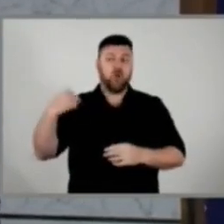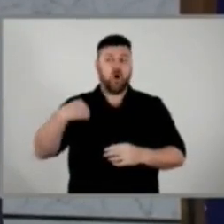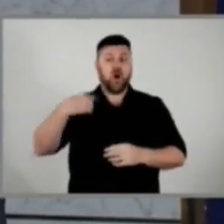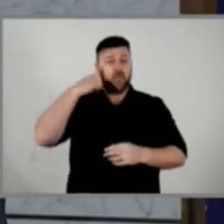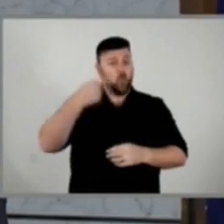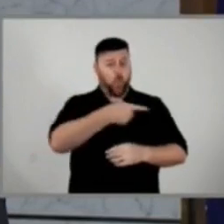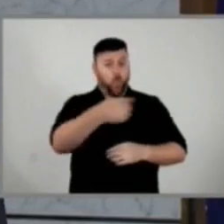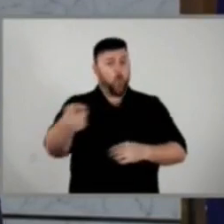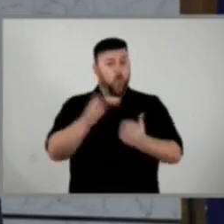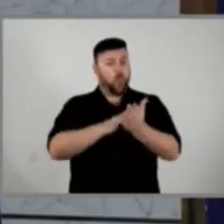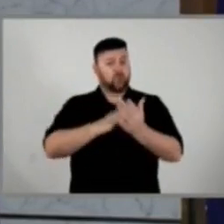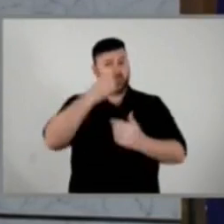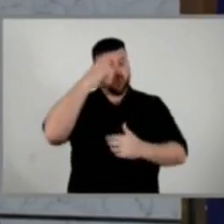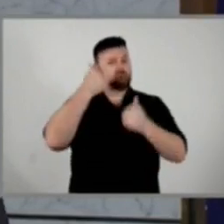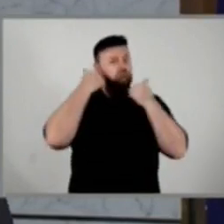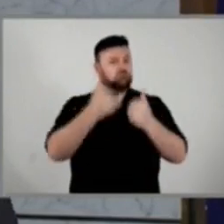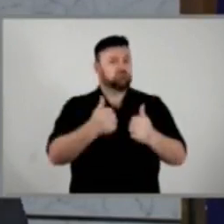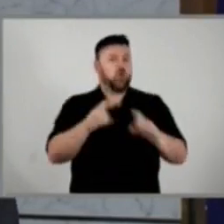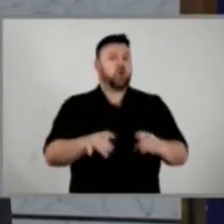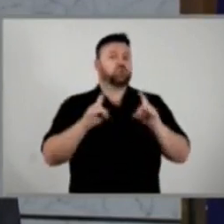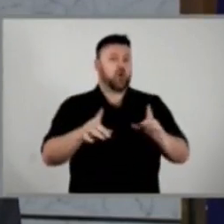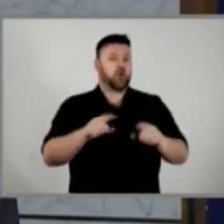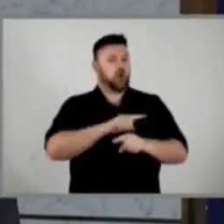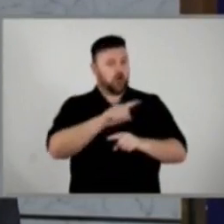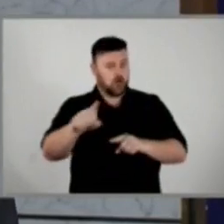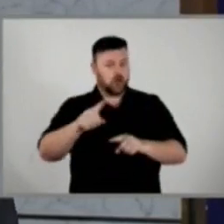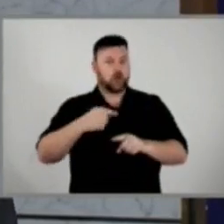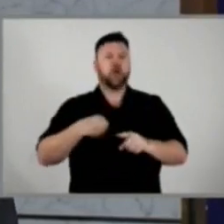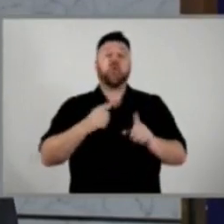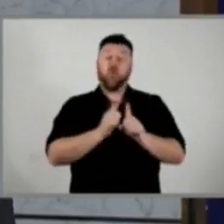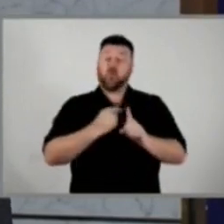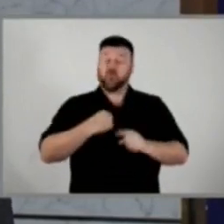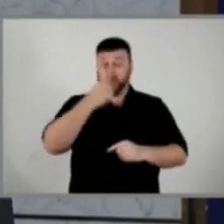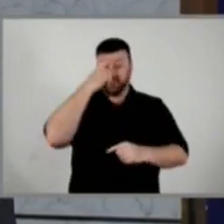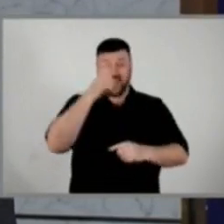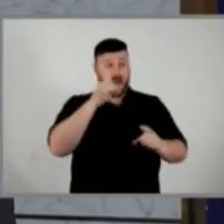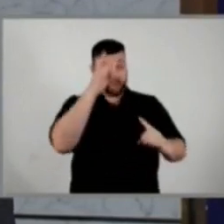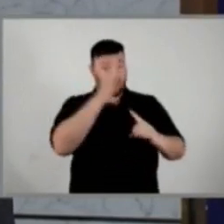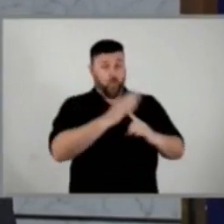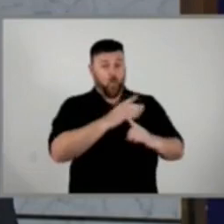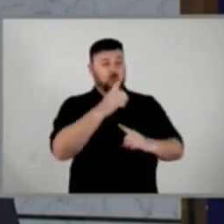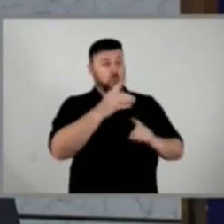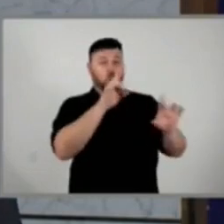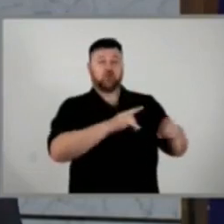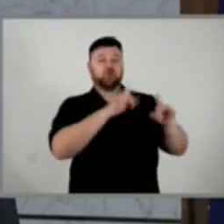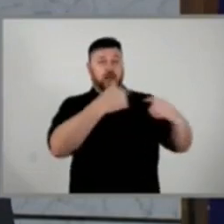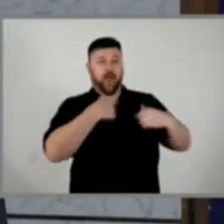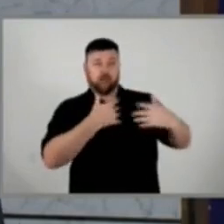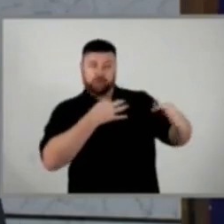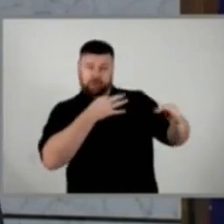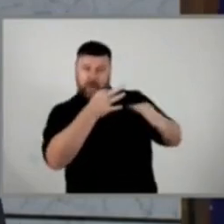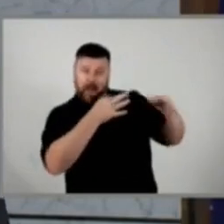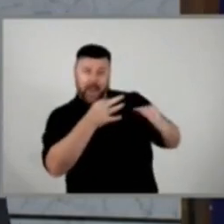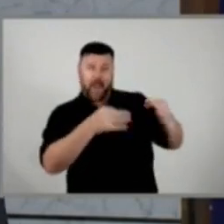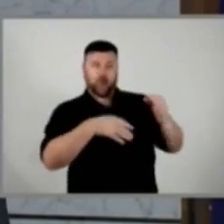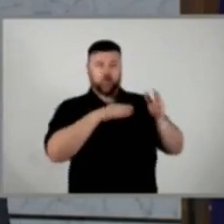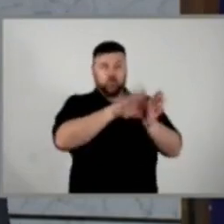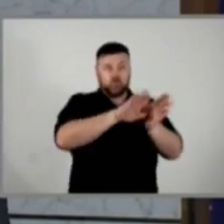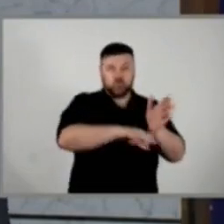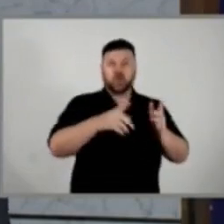now, and also how important the issues that the Prime Minister's mentioned about the risk stratification approach to overseas